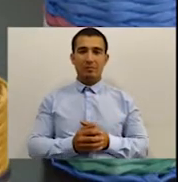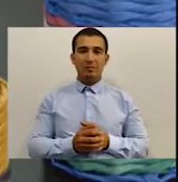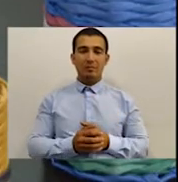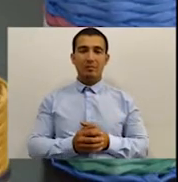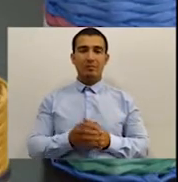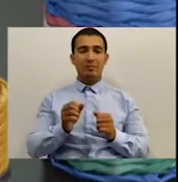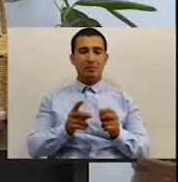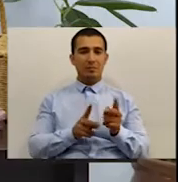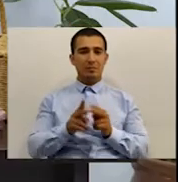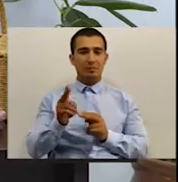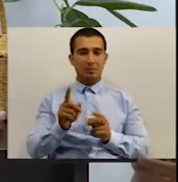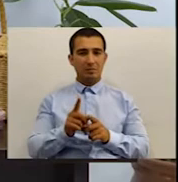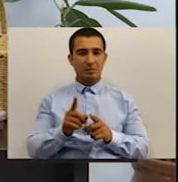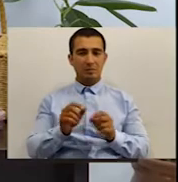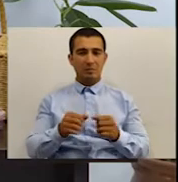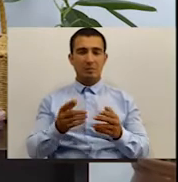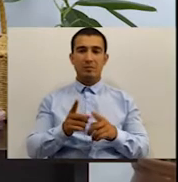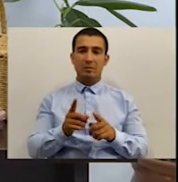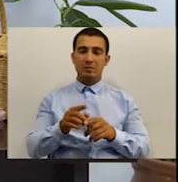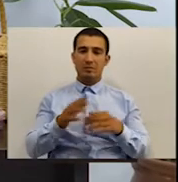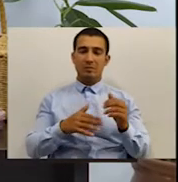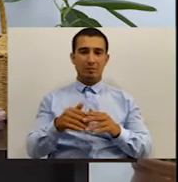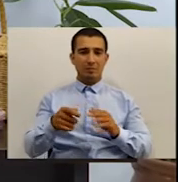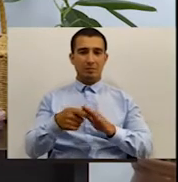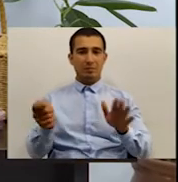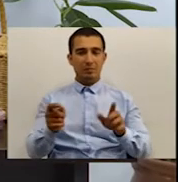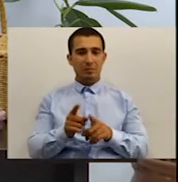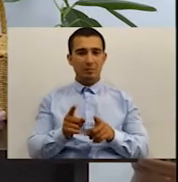Kesib olsak ham bo'ladi. Yirtib olsak ham bo'ladi.